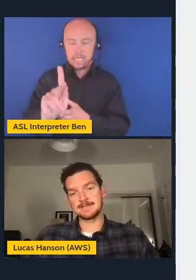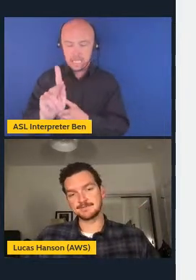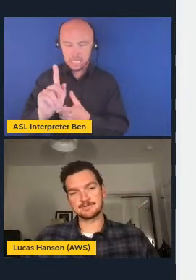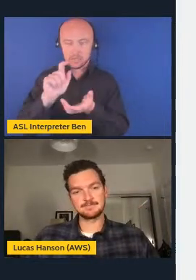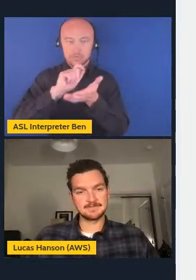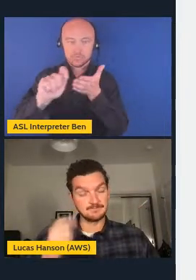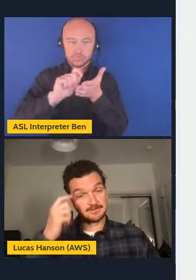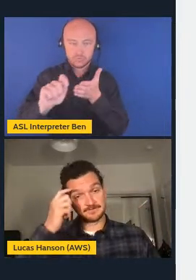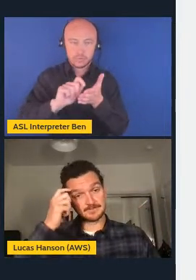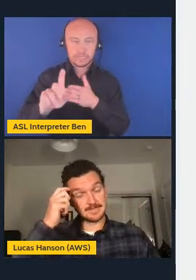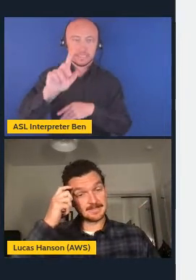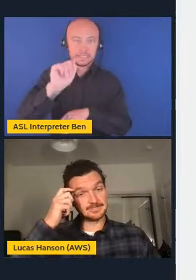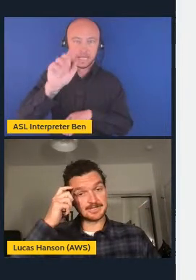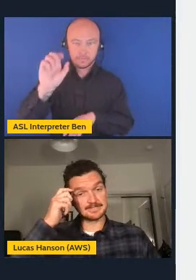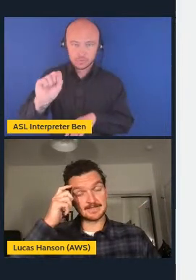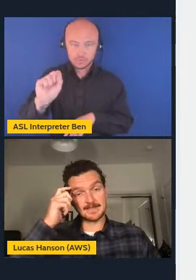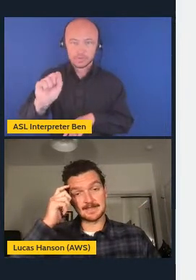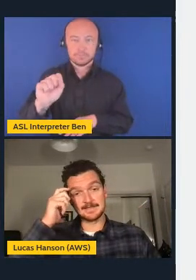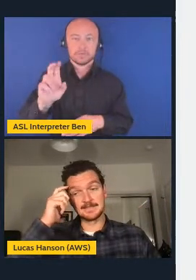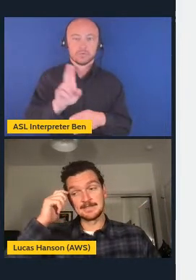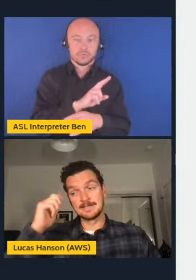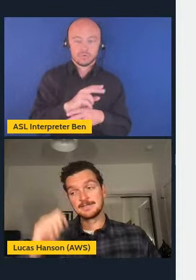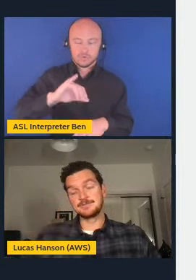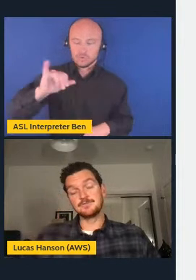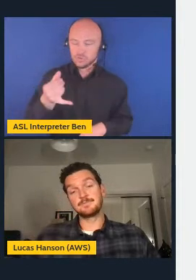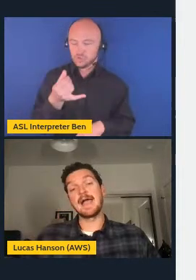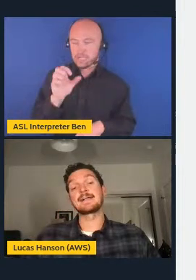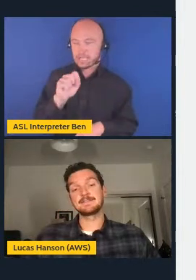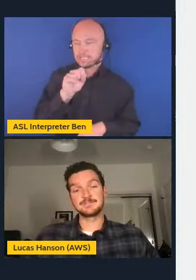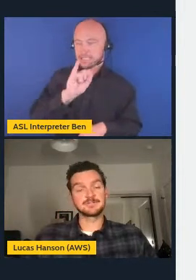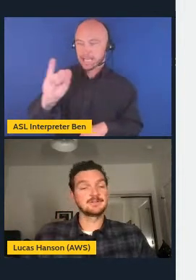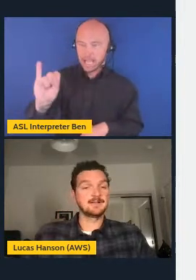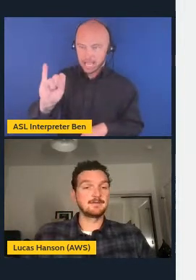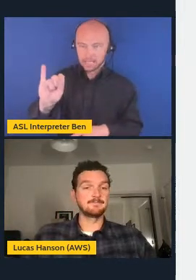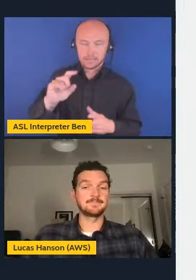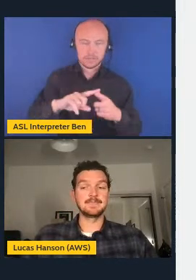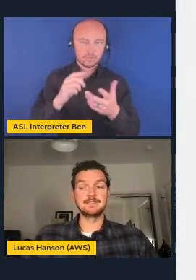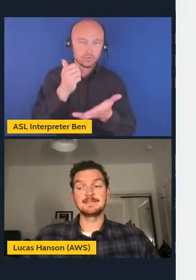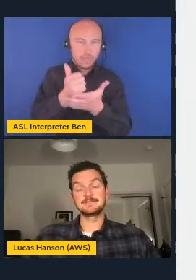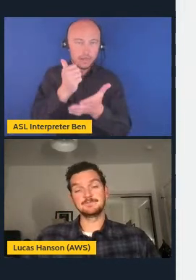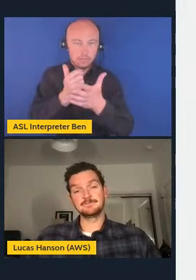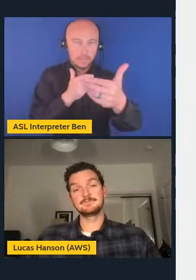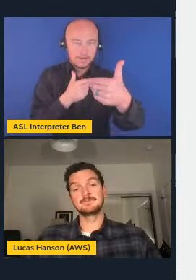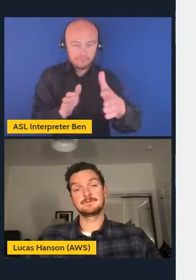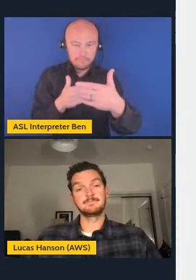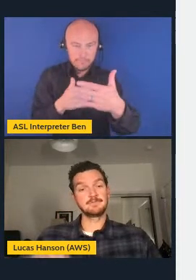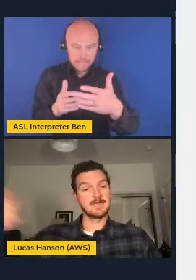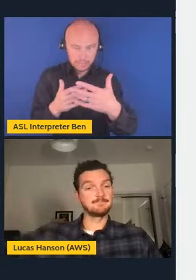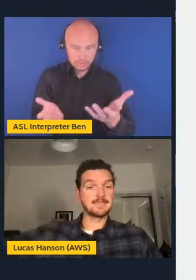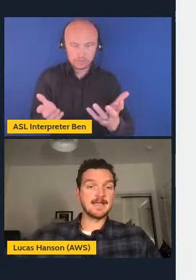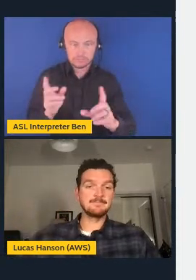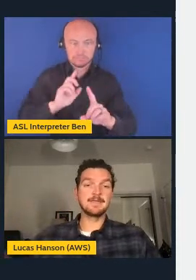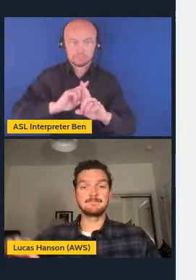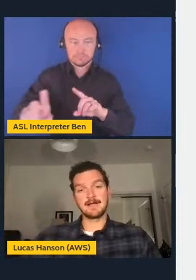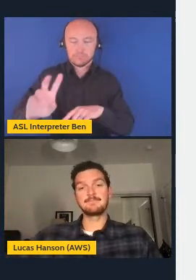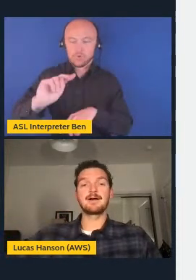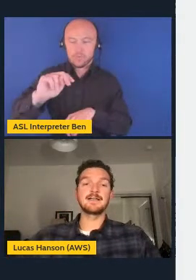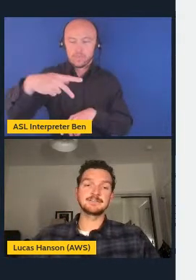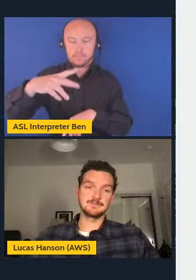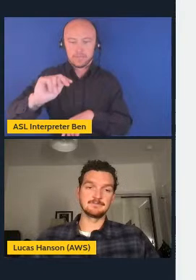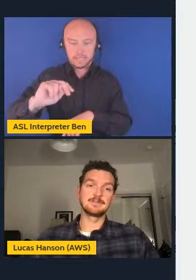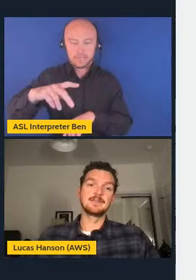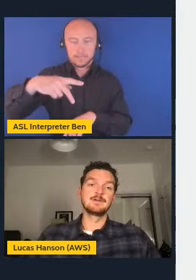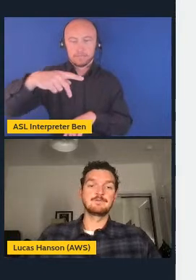in TypeScript, and we use JSII to package it into both NPM and